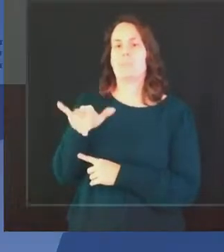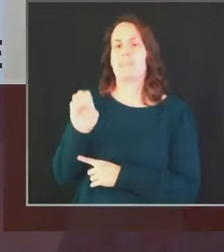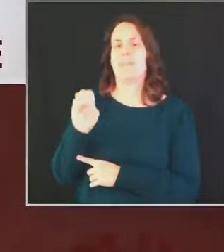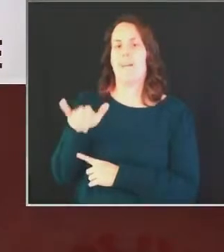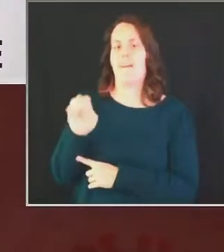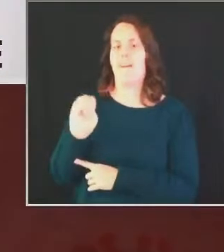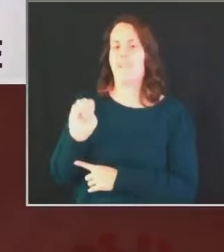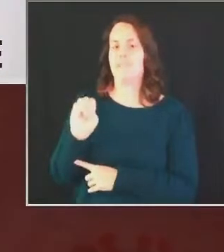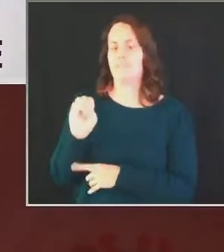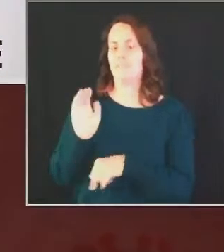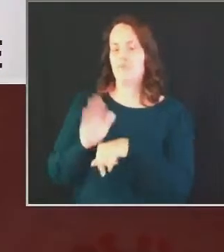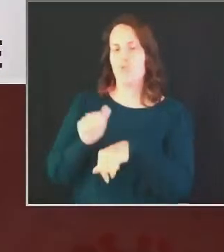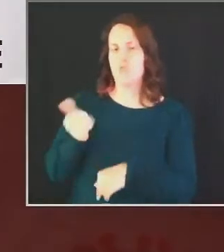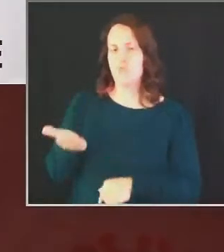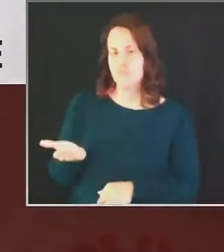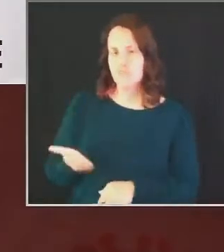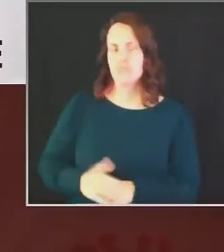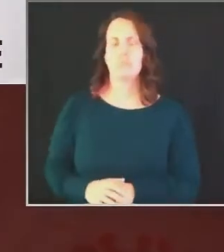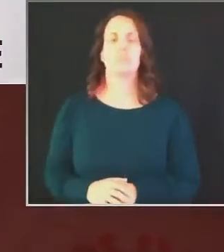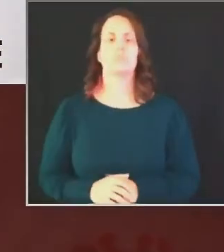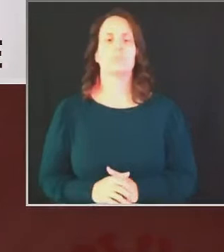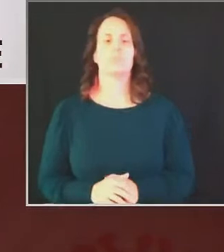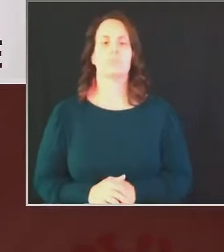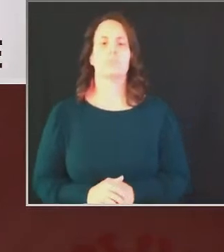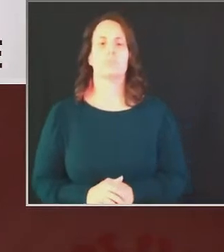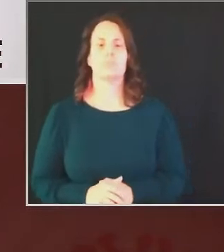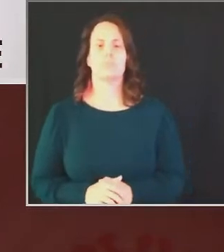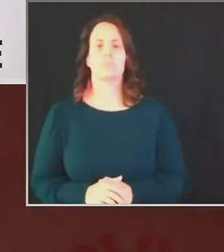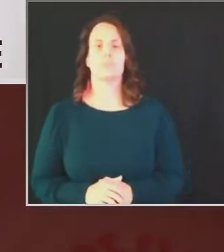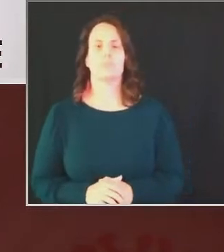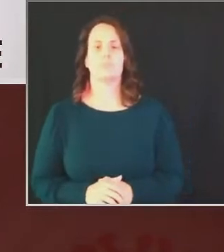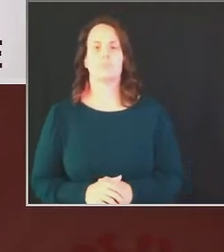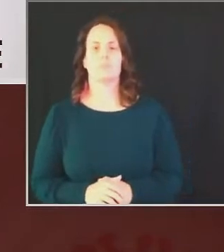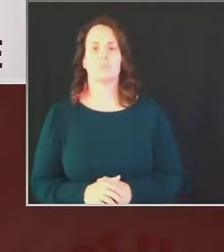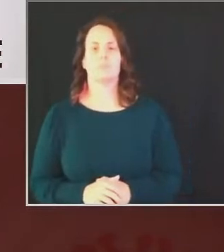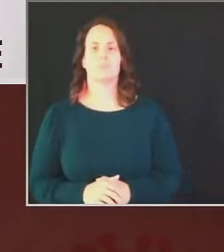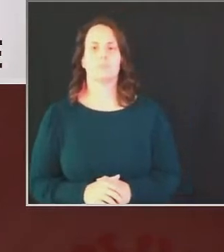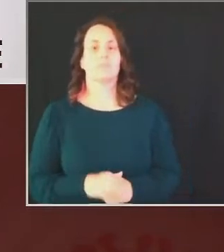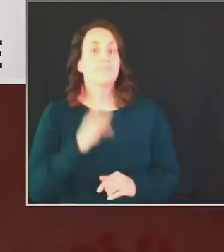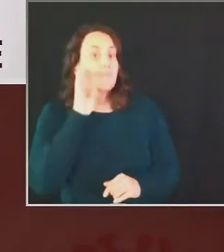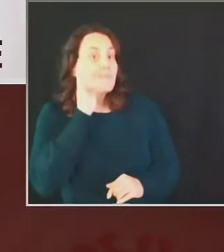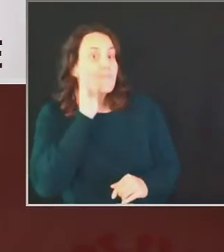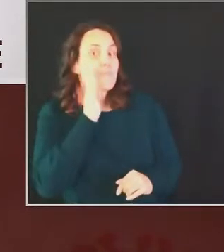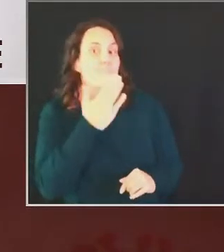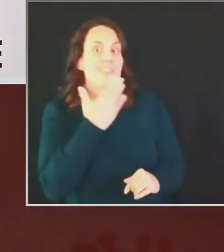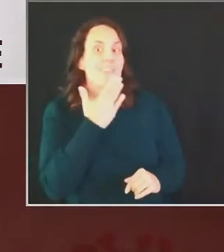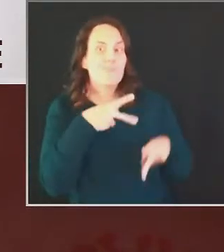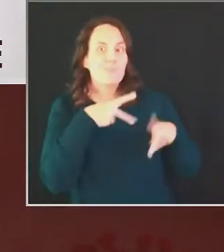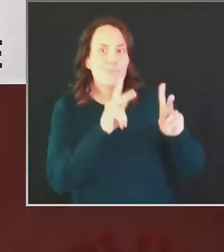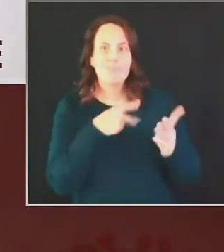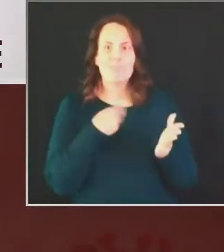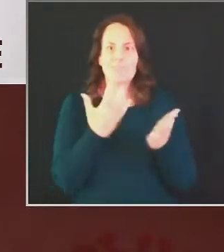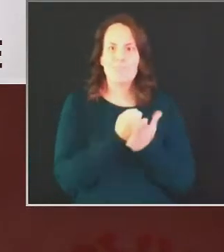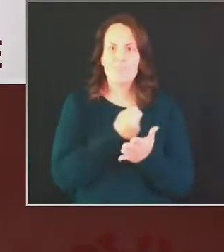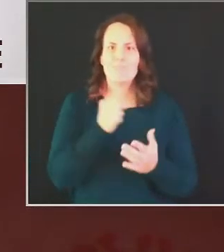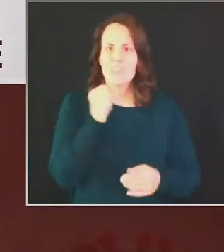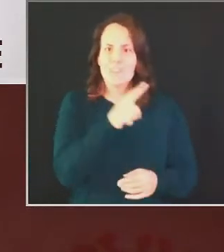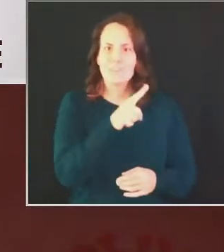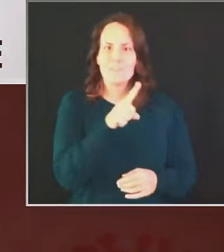Thanks for taking my call. My question is really trying to understand the impact on the